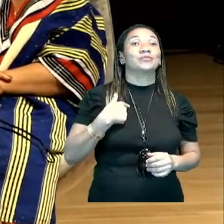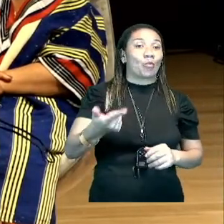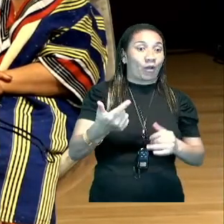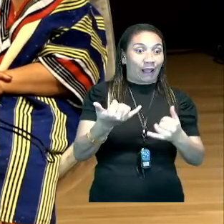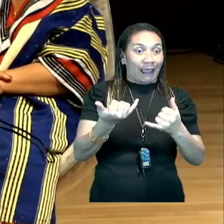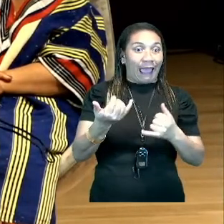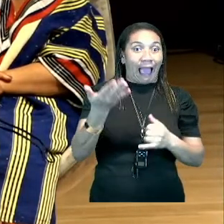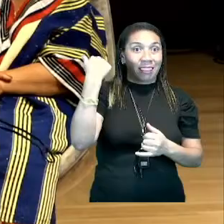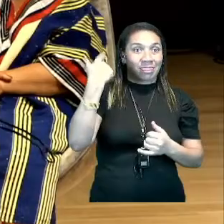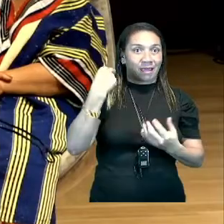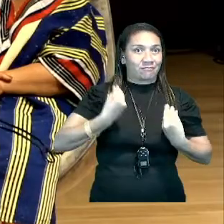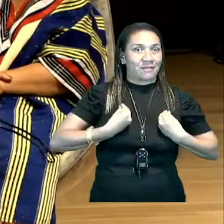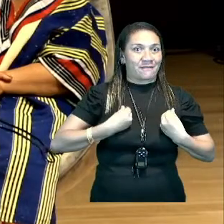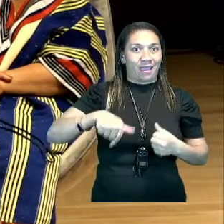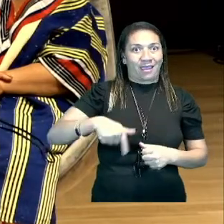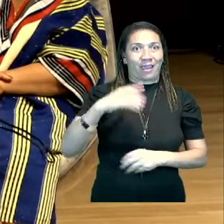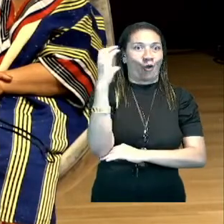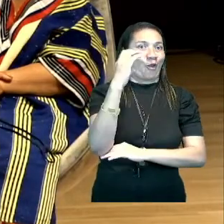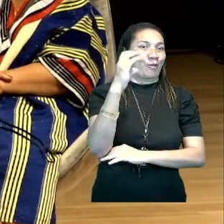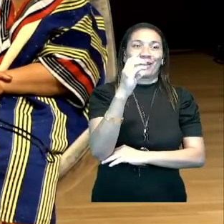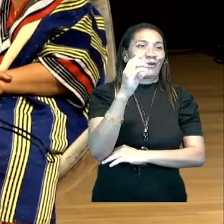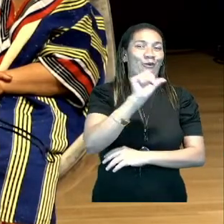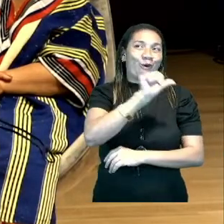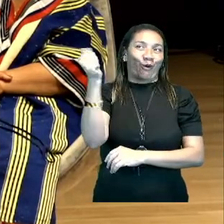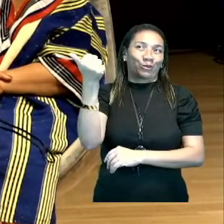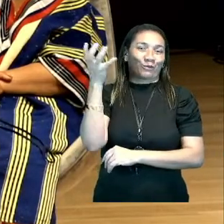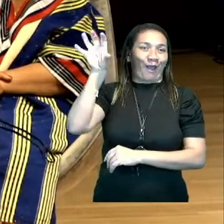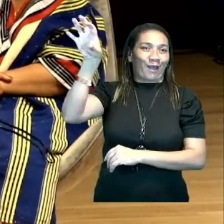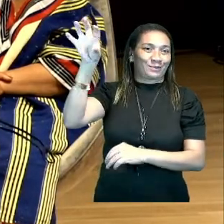Because they were out of the country.